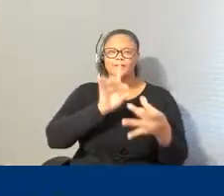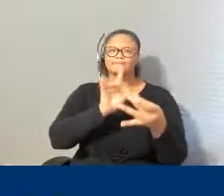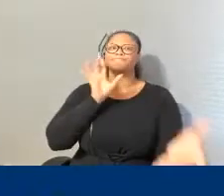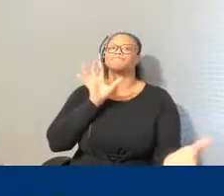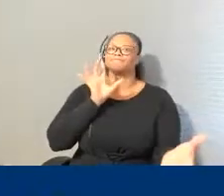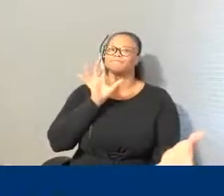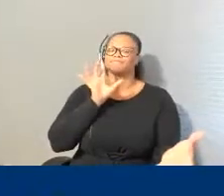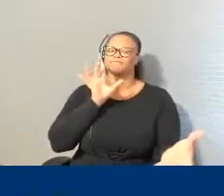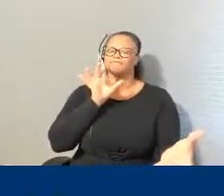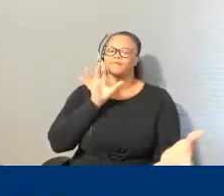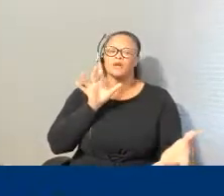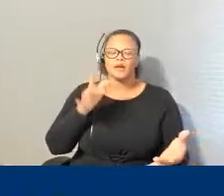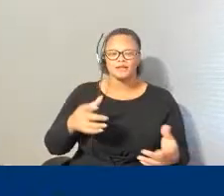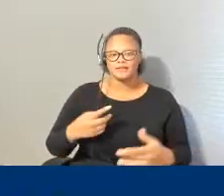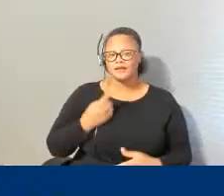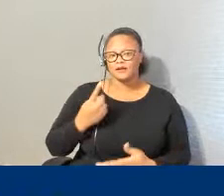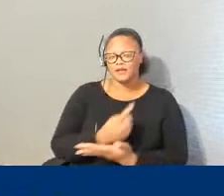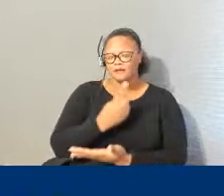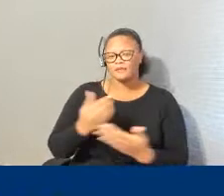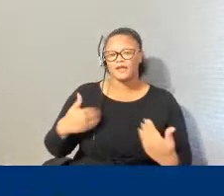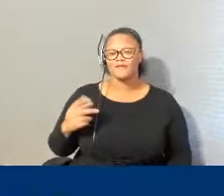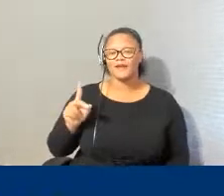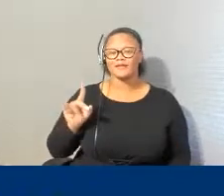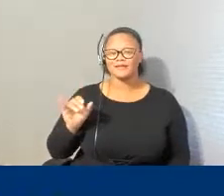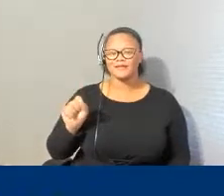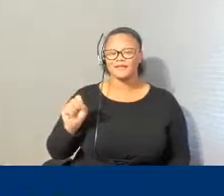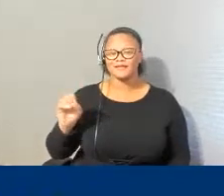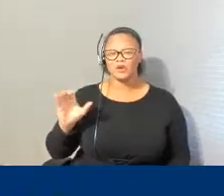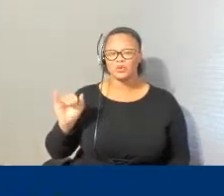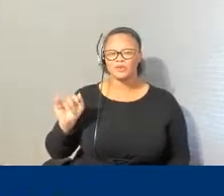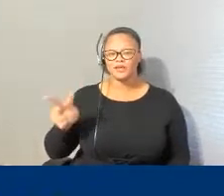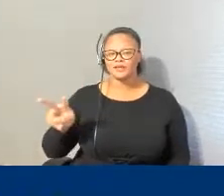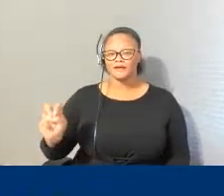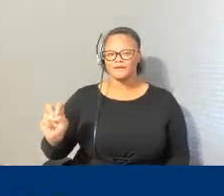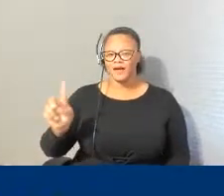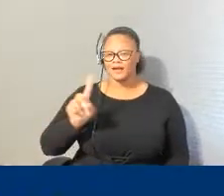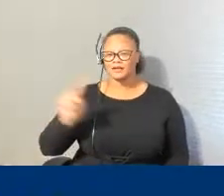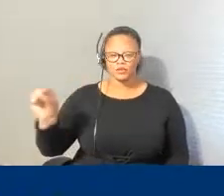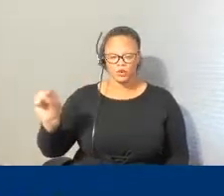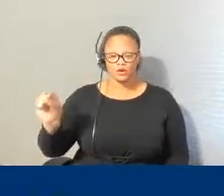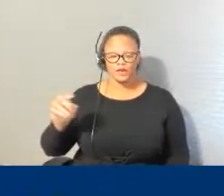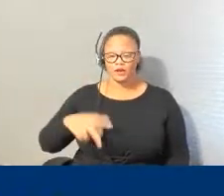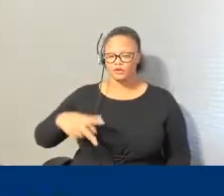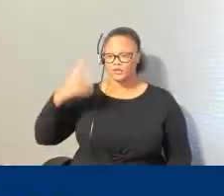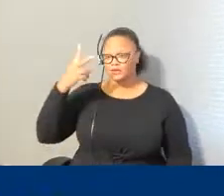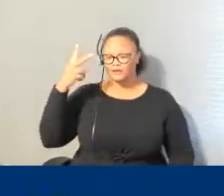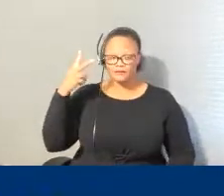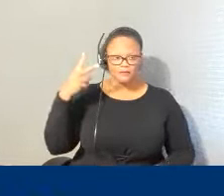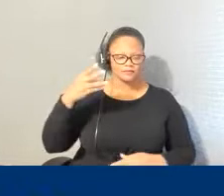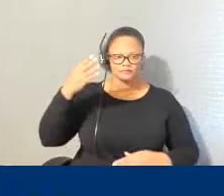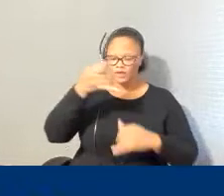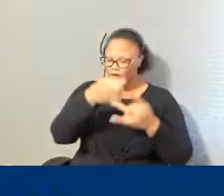sometimes having dissociative disorder, where they're just totally cut off, they're totally numb, they're